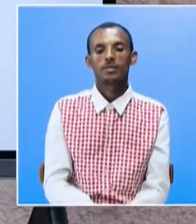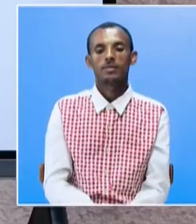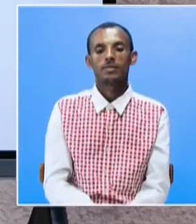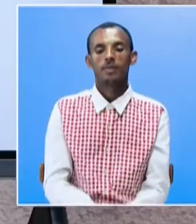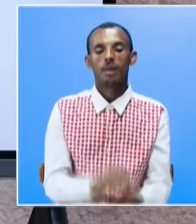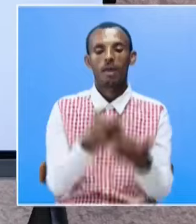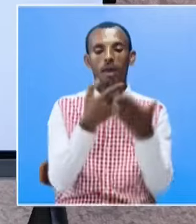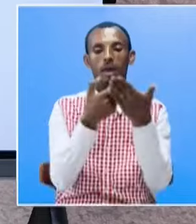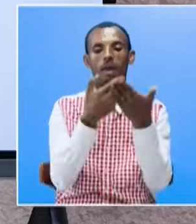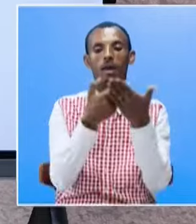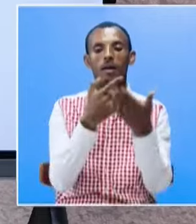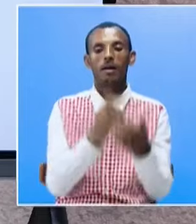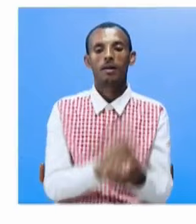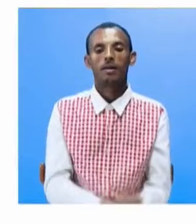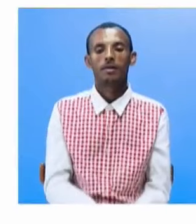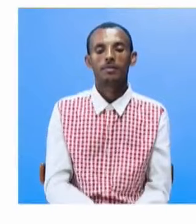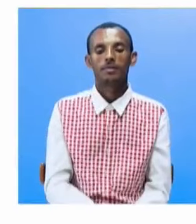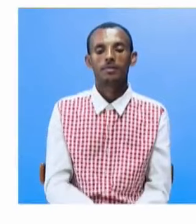Here,